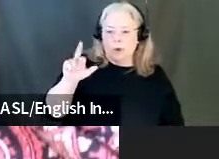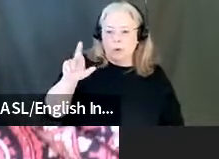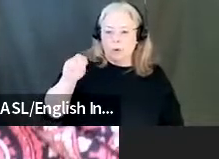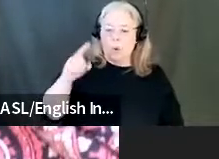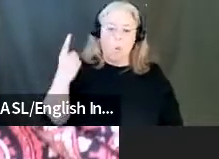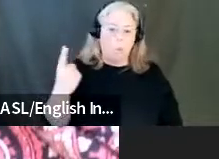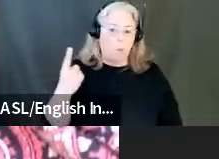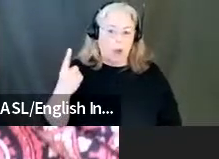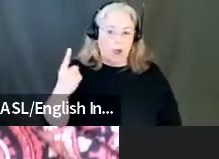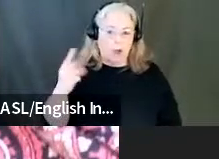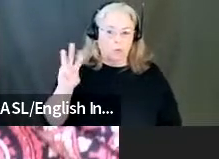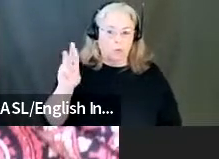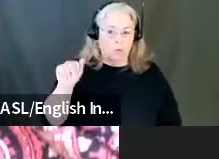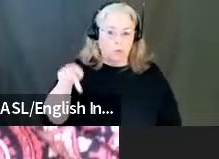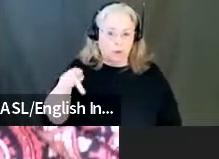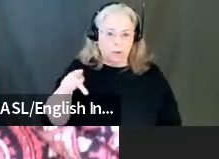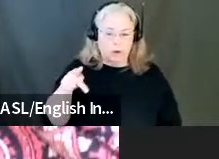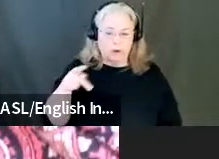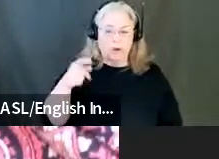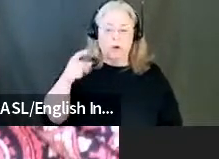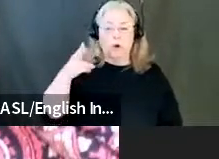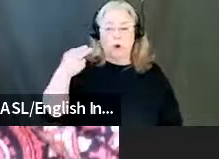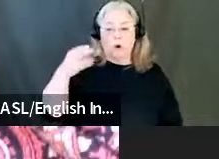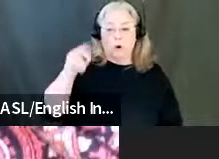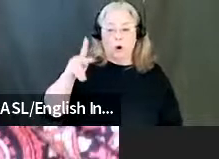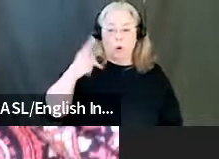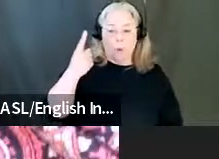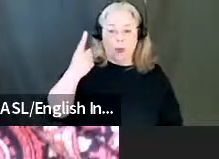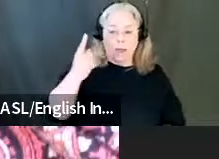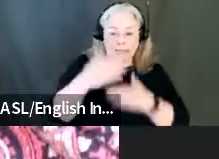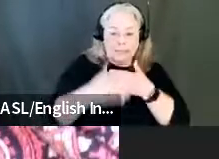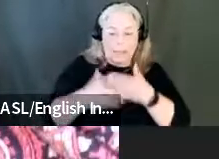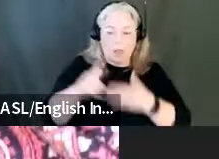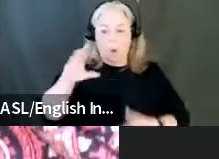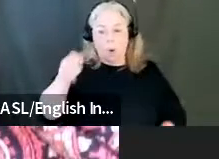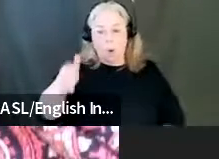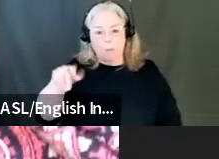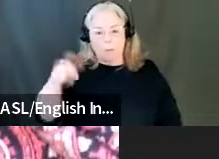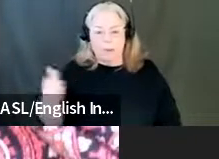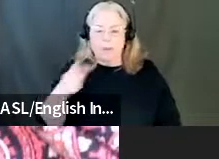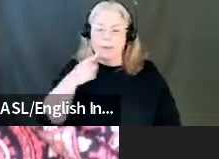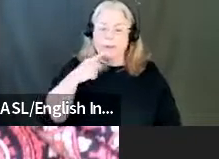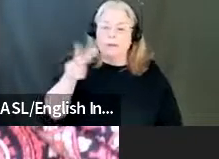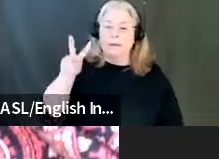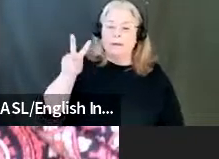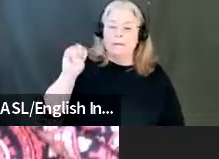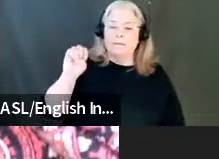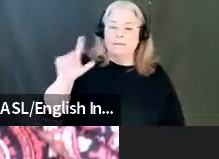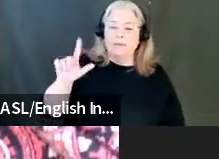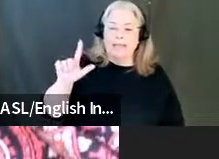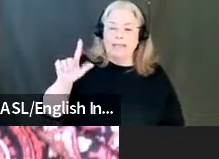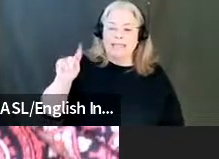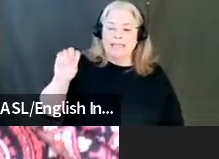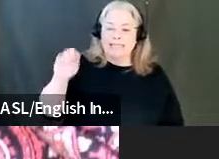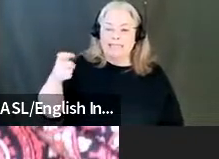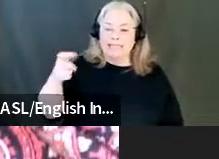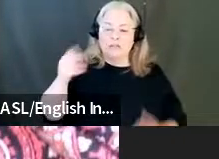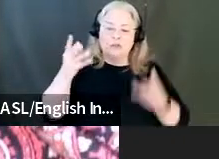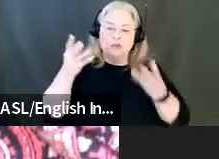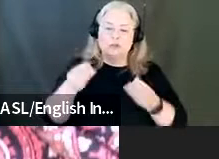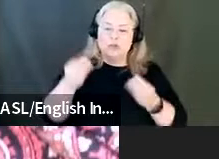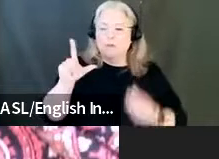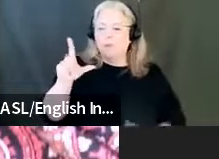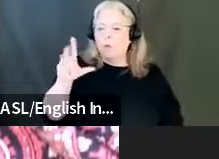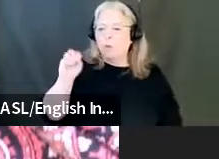is hook on one side and loop on the other. You have a piece of Velcro brand Veltex, which is soft loop that they